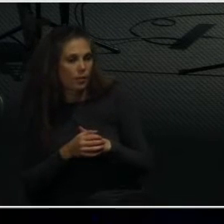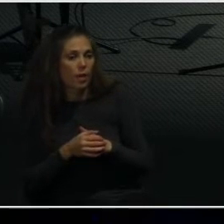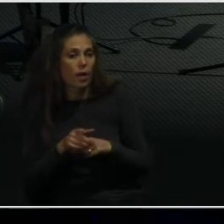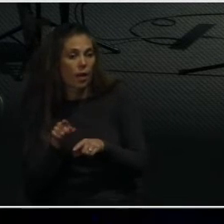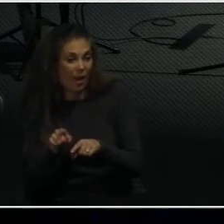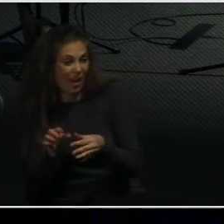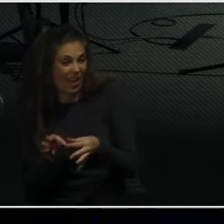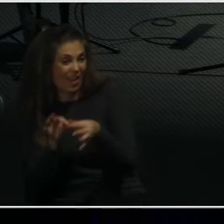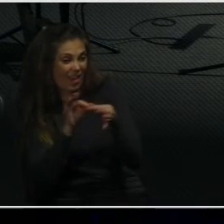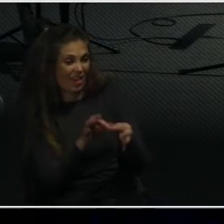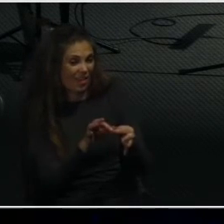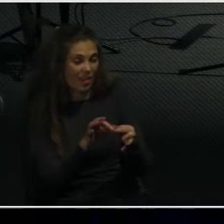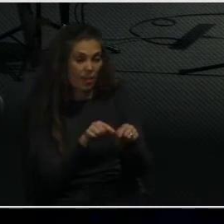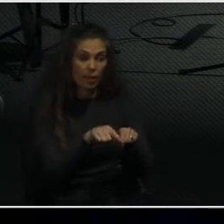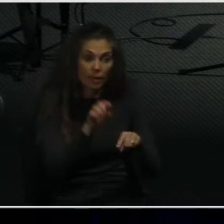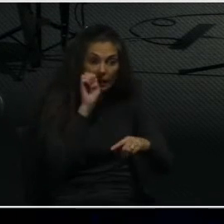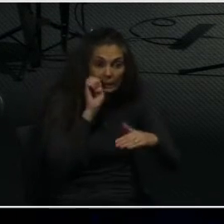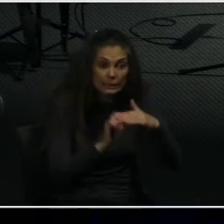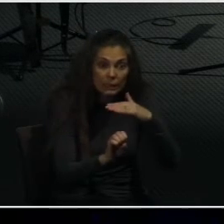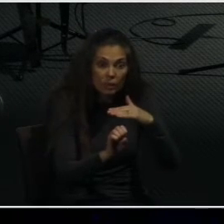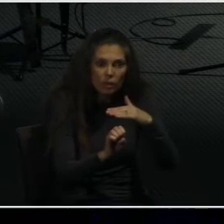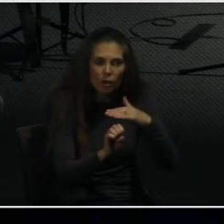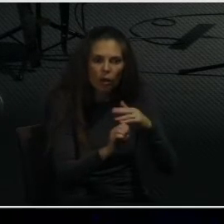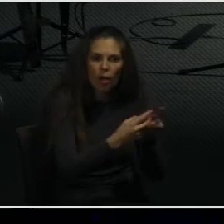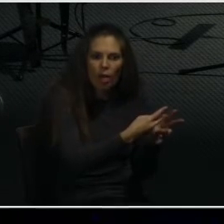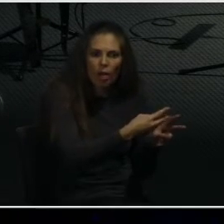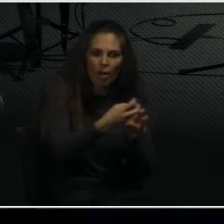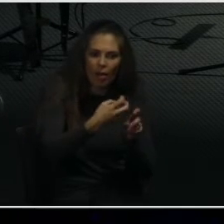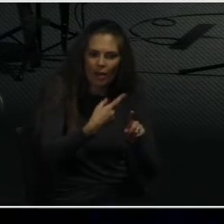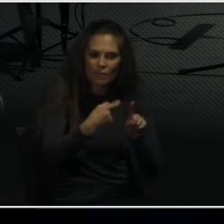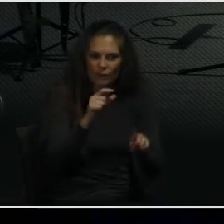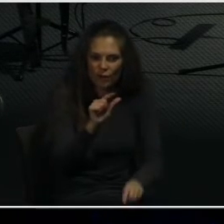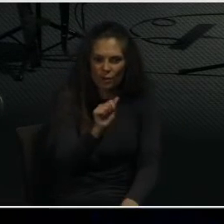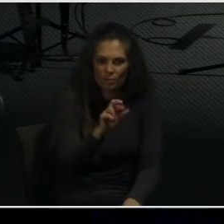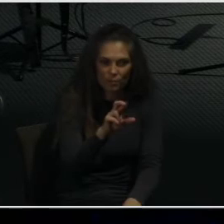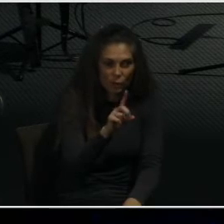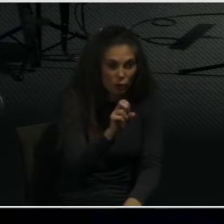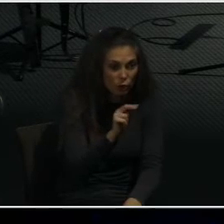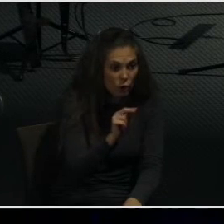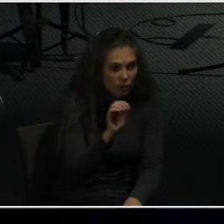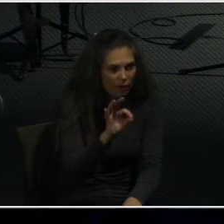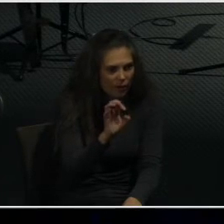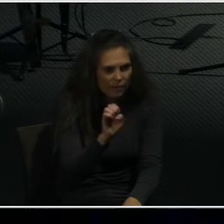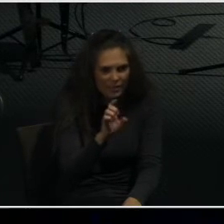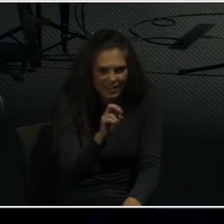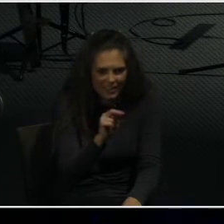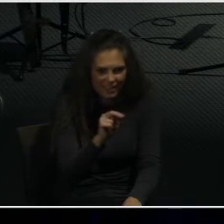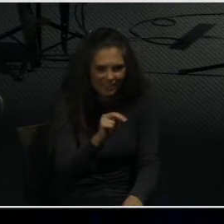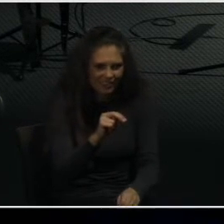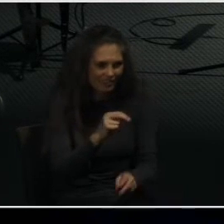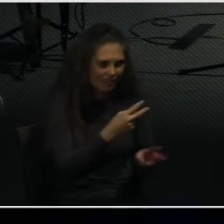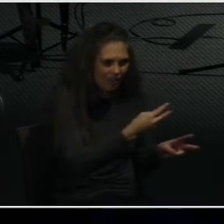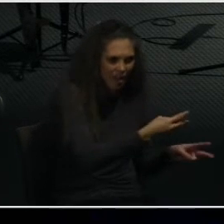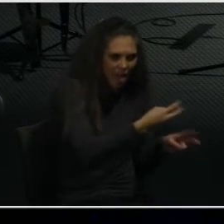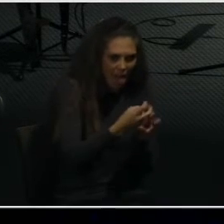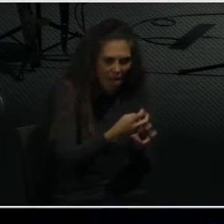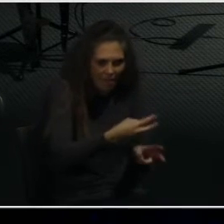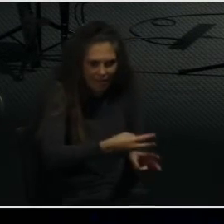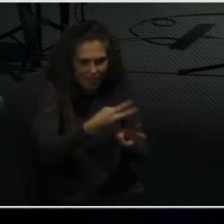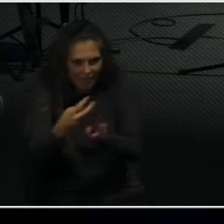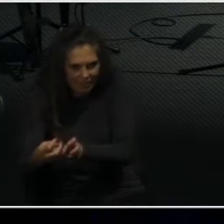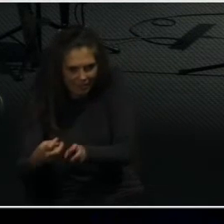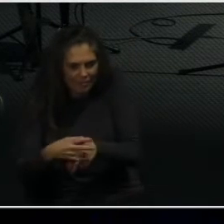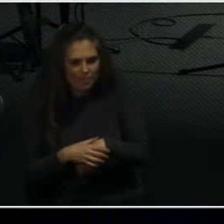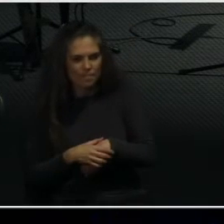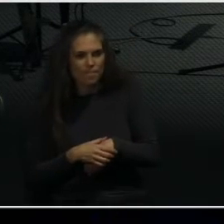Eden imagery, which all points to God promising that a new